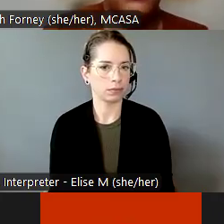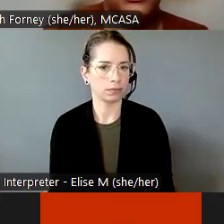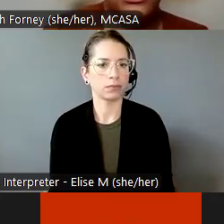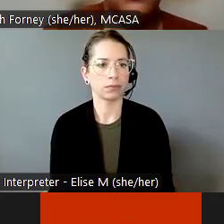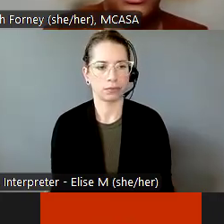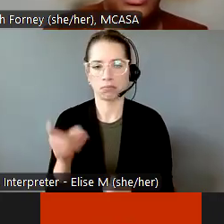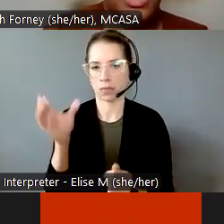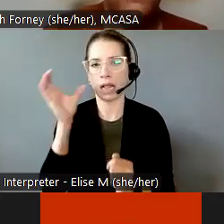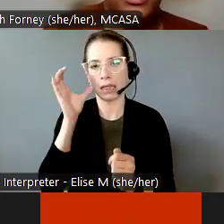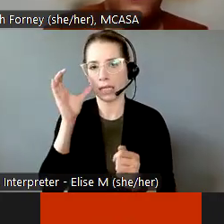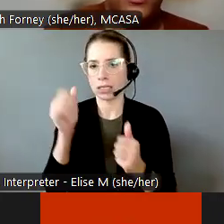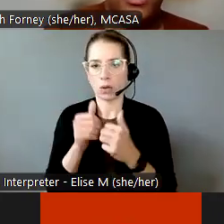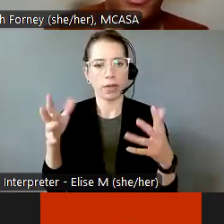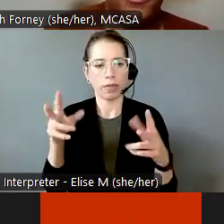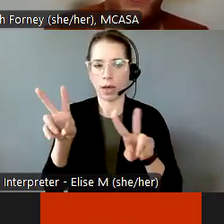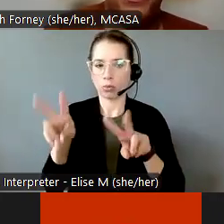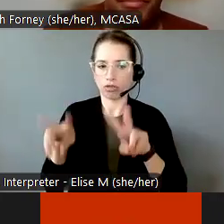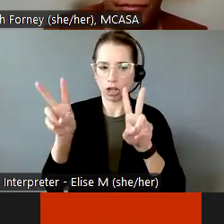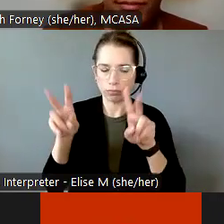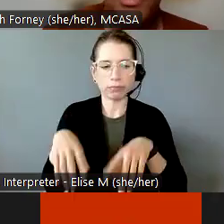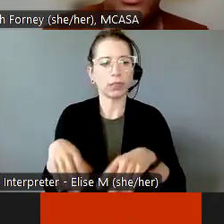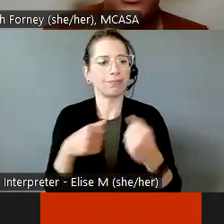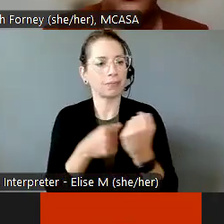Listen without judgment, advocate for them,